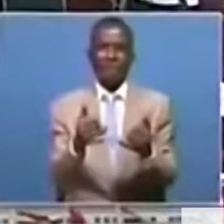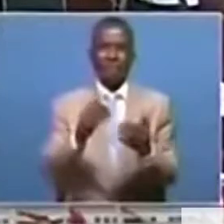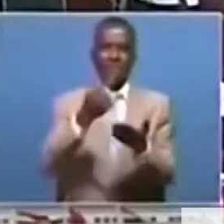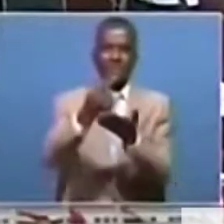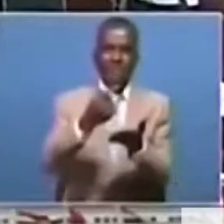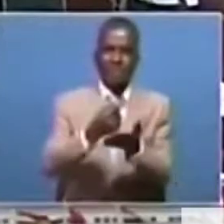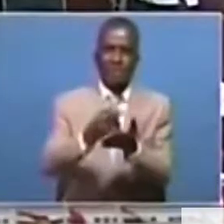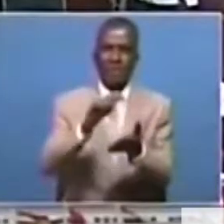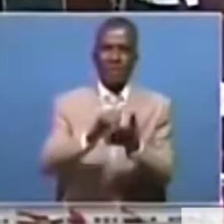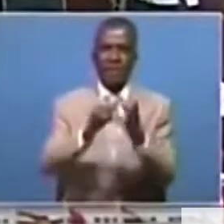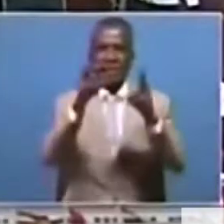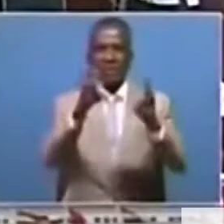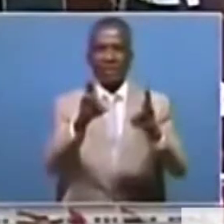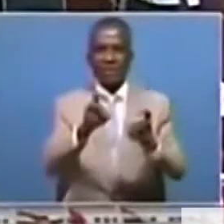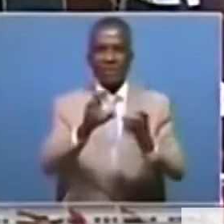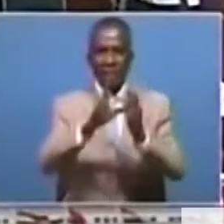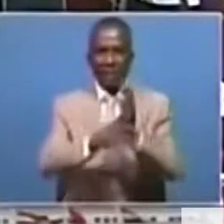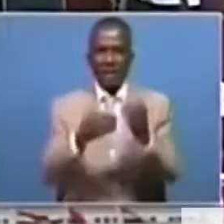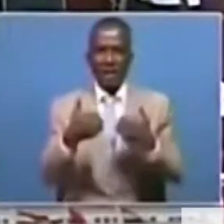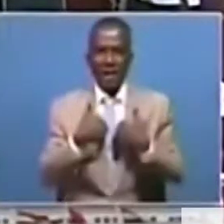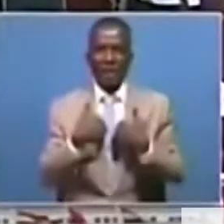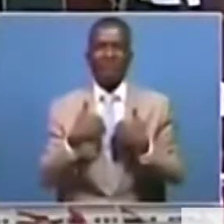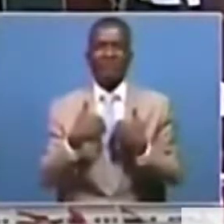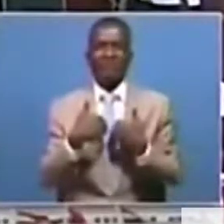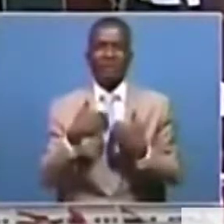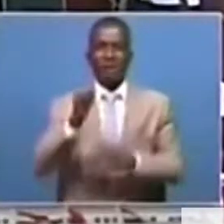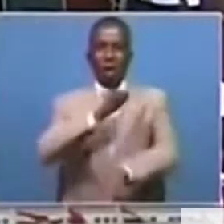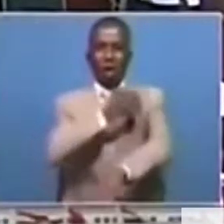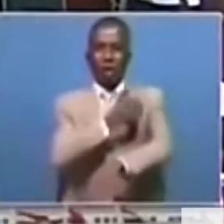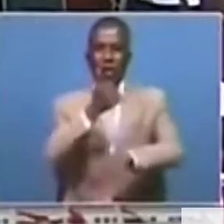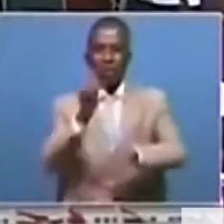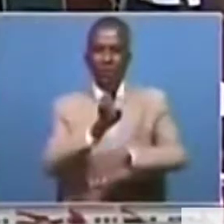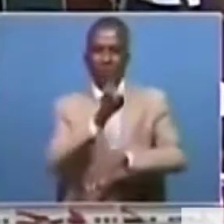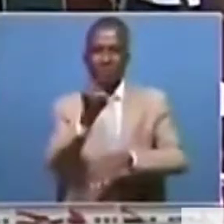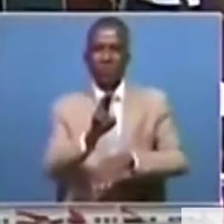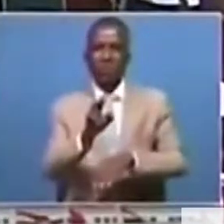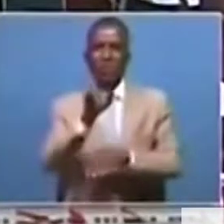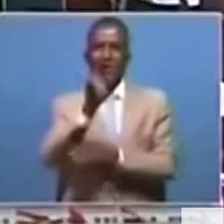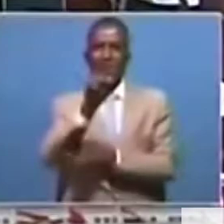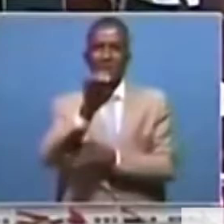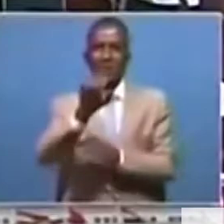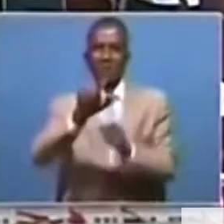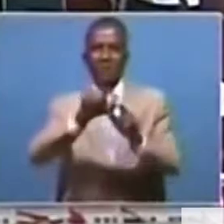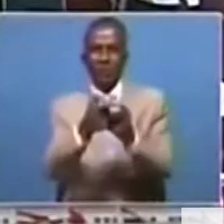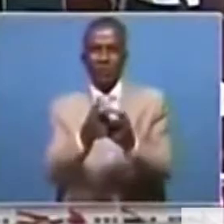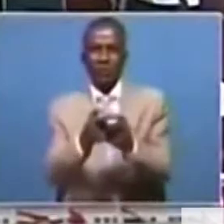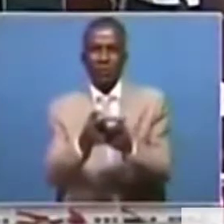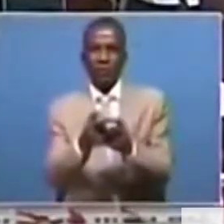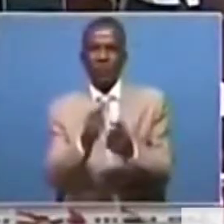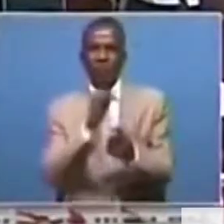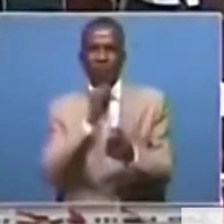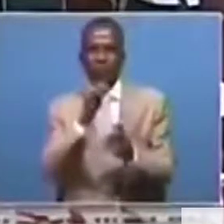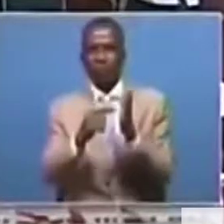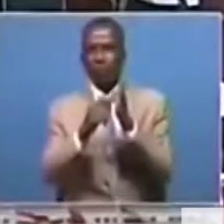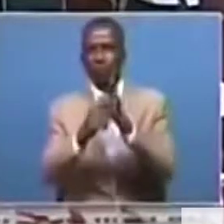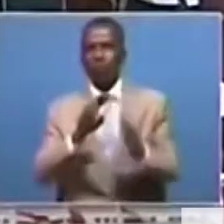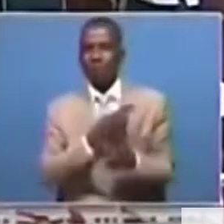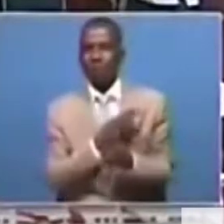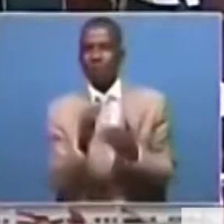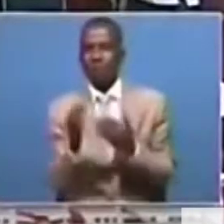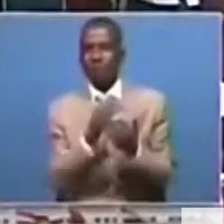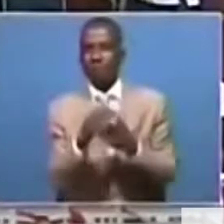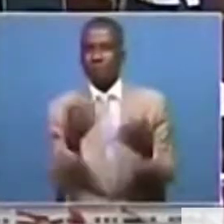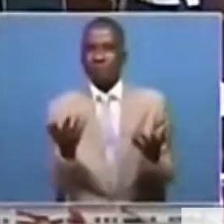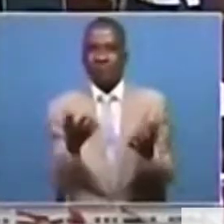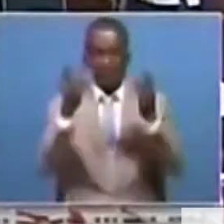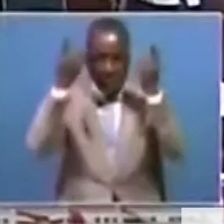with adverse matters over which they have intrinsic authority. The petitioner has not demonstrated to us in any way